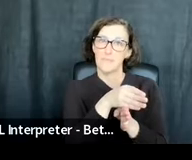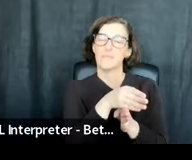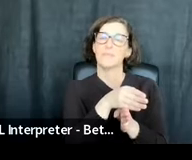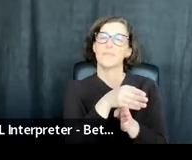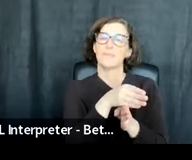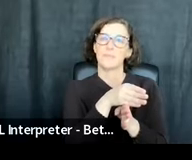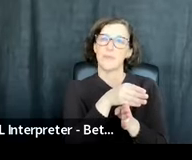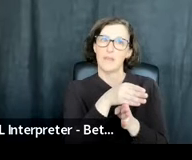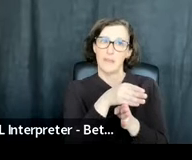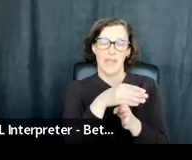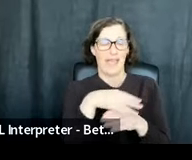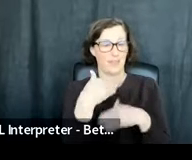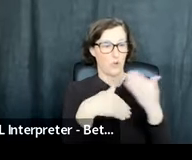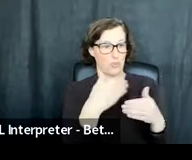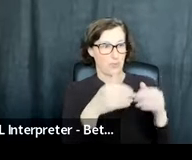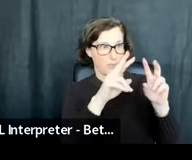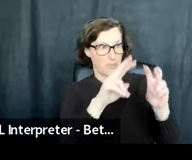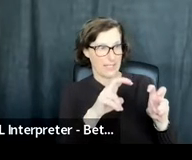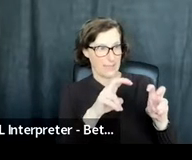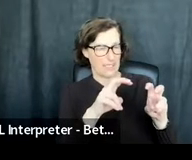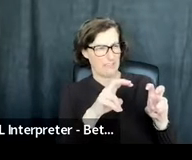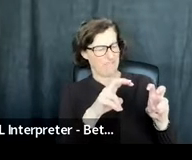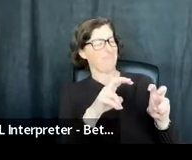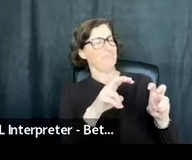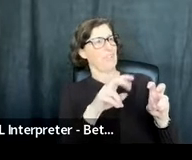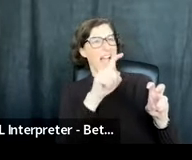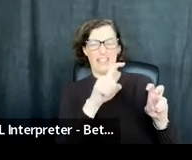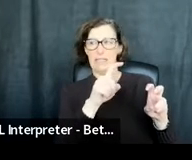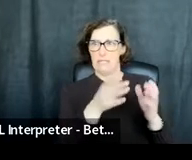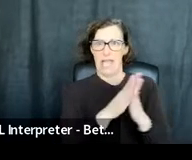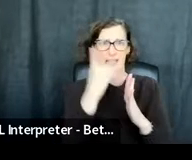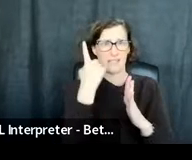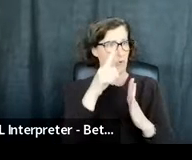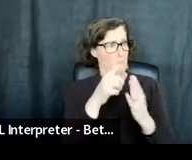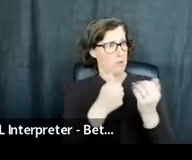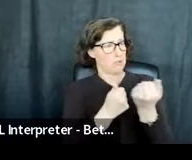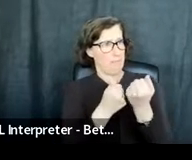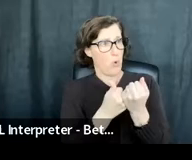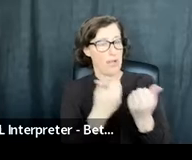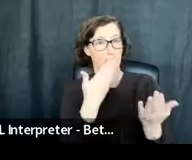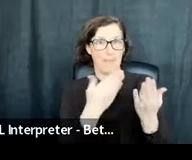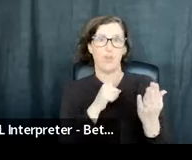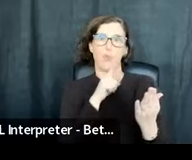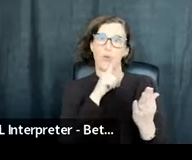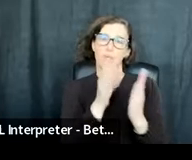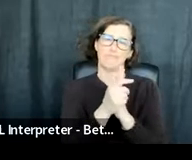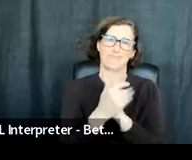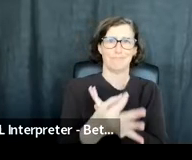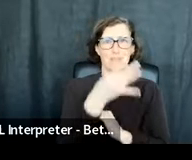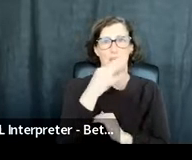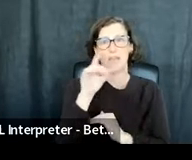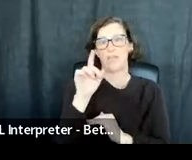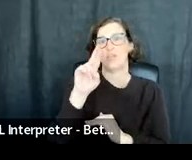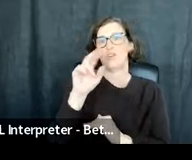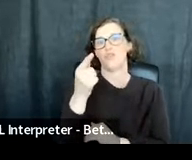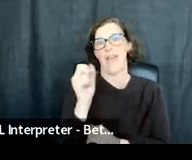they've done, they're going down the road of the assessment, they need to bring in other experts possibly. Maybe there's a real expert in Dragon say that they need to bring in and say, hey,